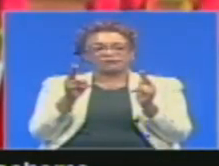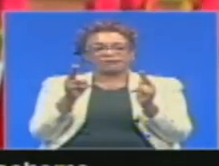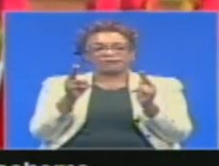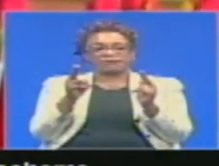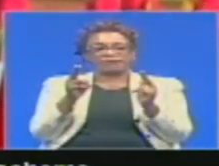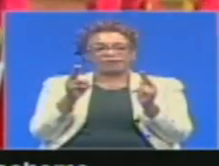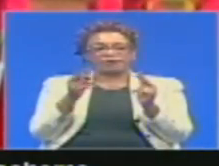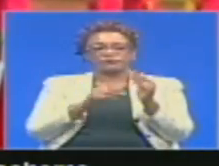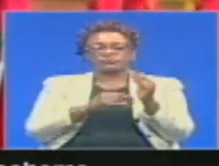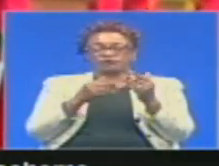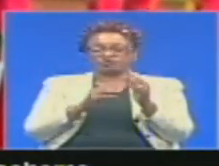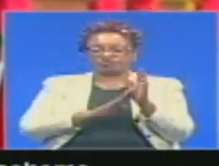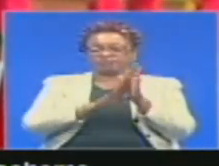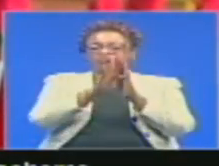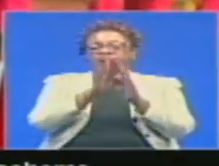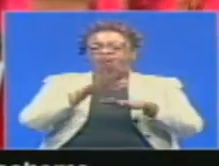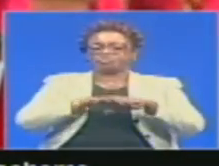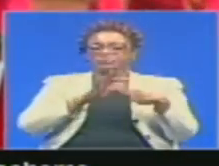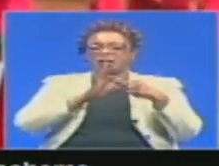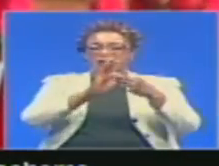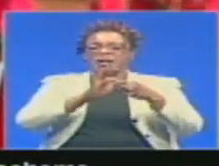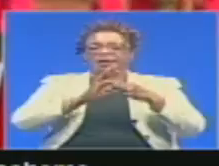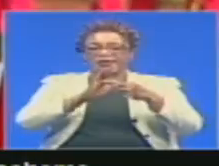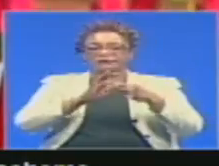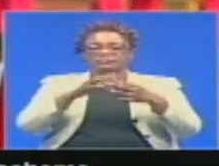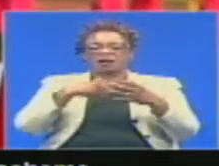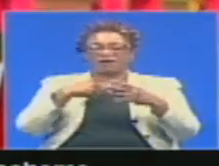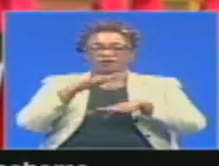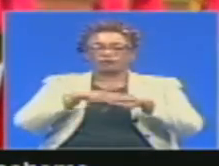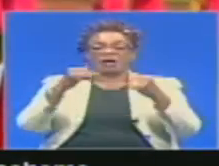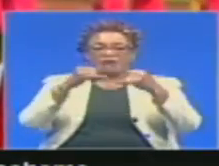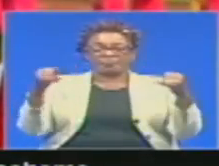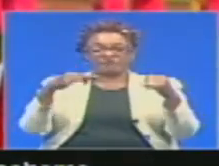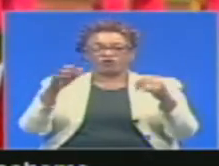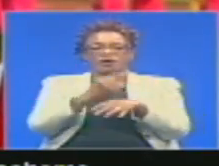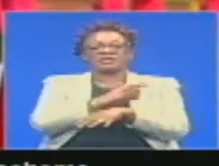develop a good link up and to find a good lineup for Ghana.